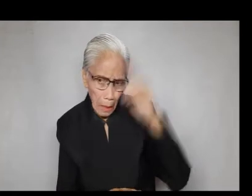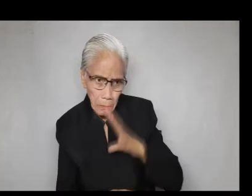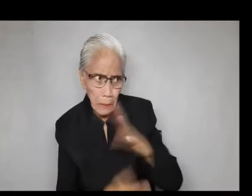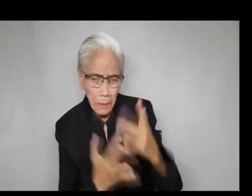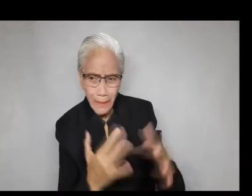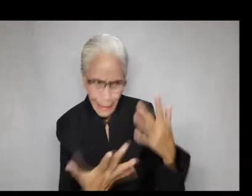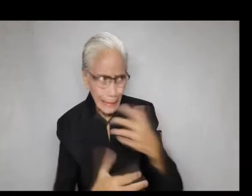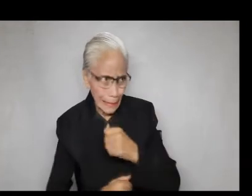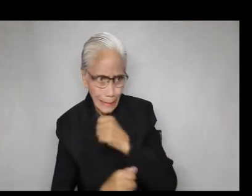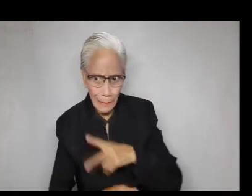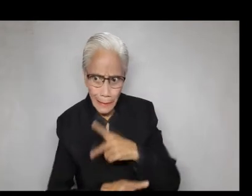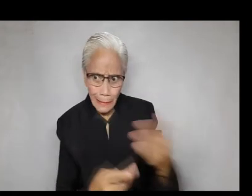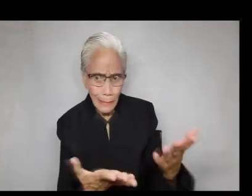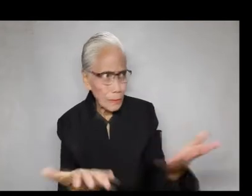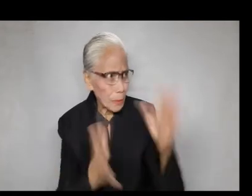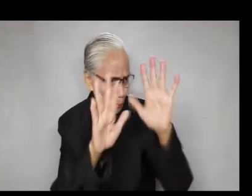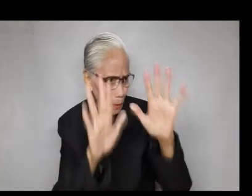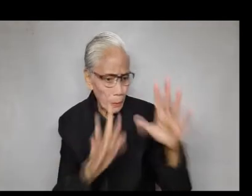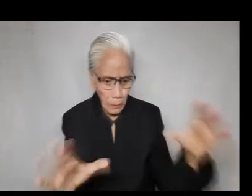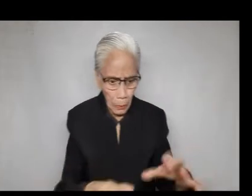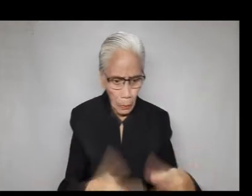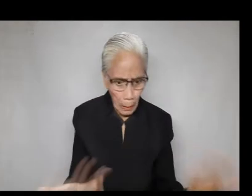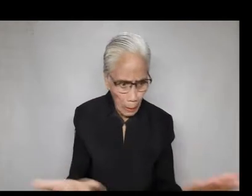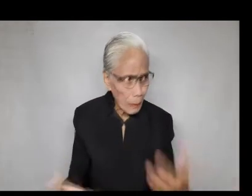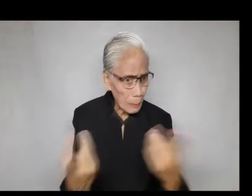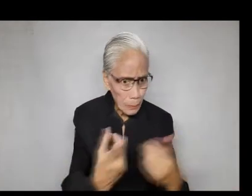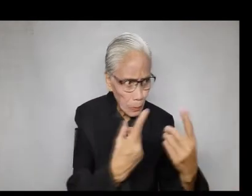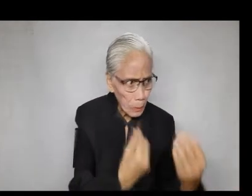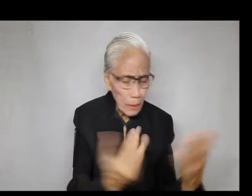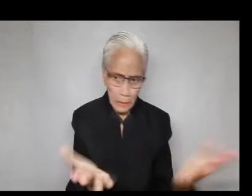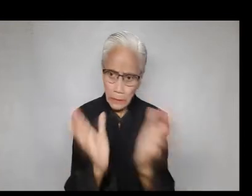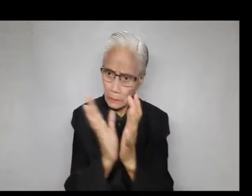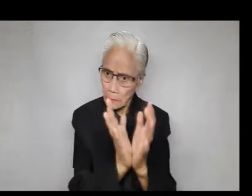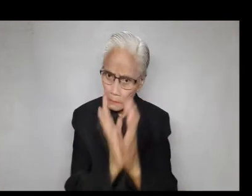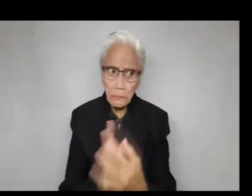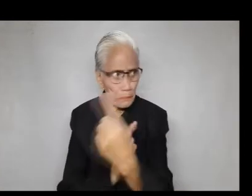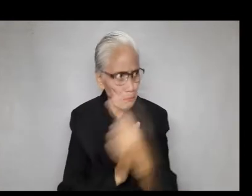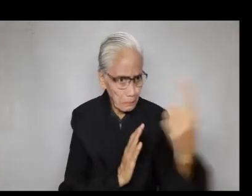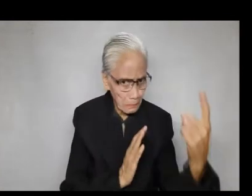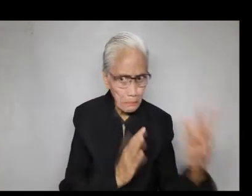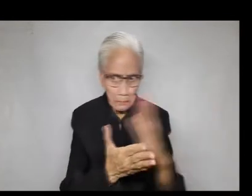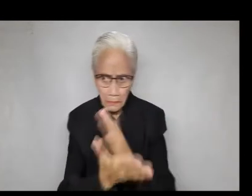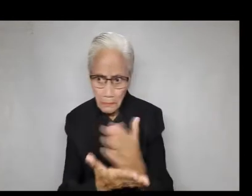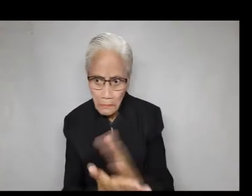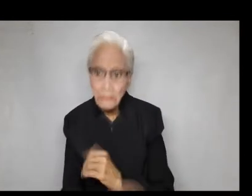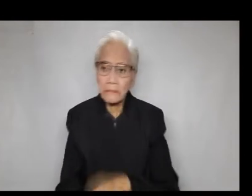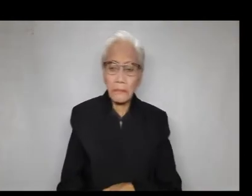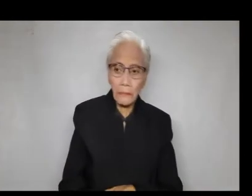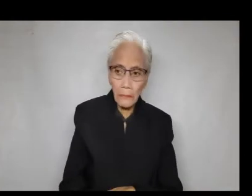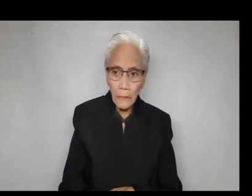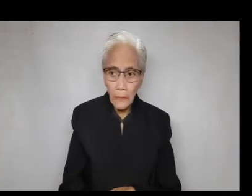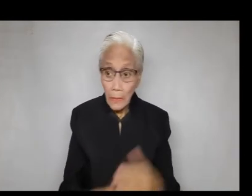all appreciate this wonderful work you're doing in our community, and each of us has come to contribute in some small way to your work.